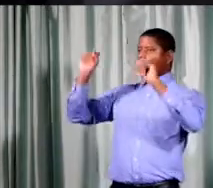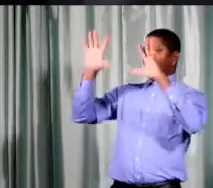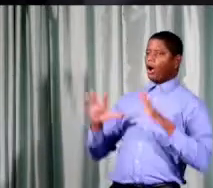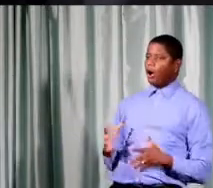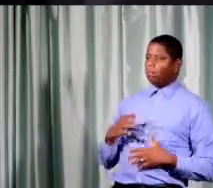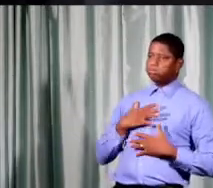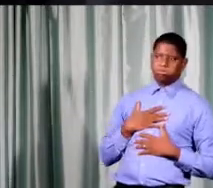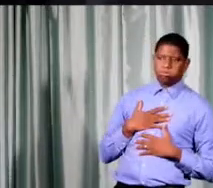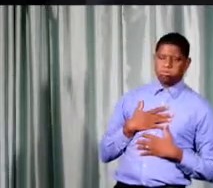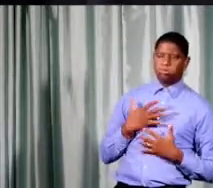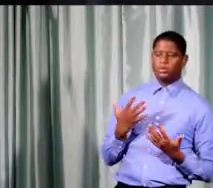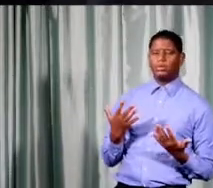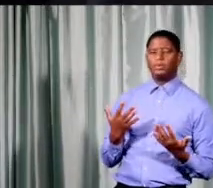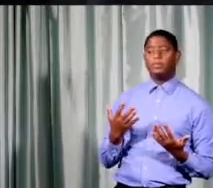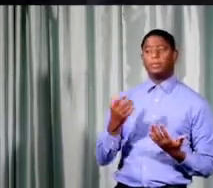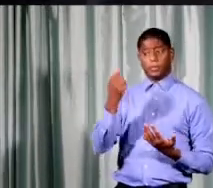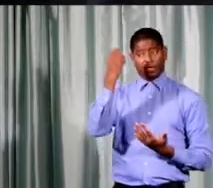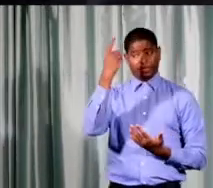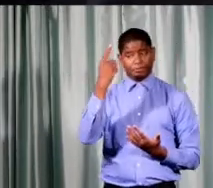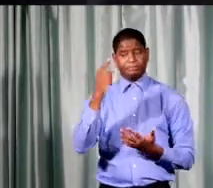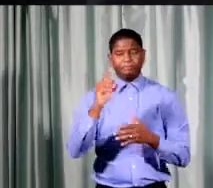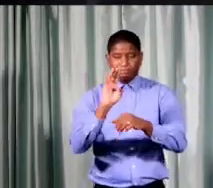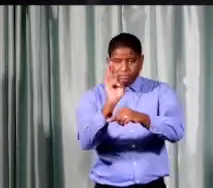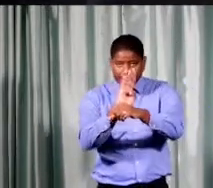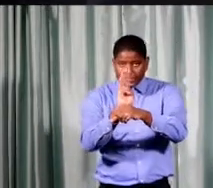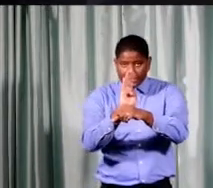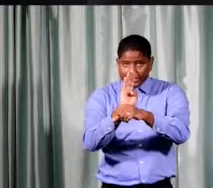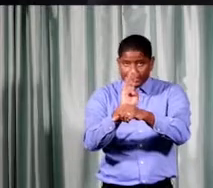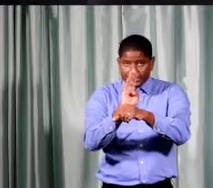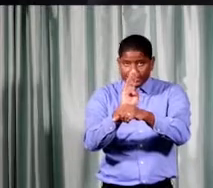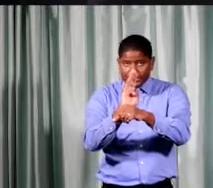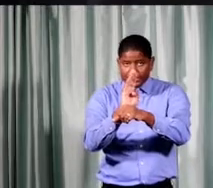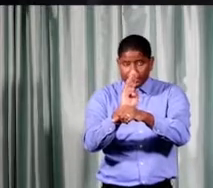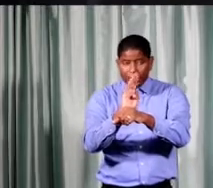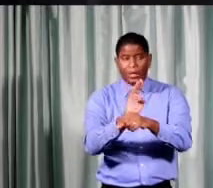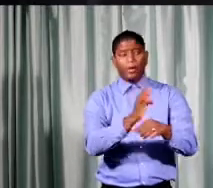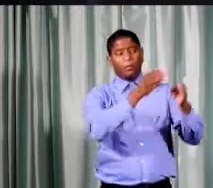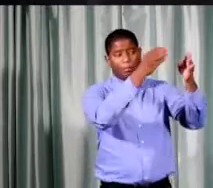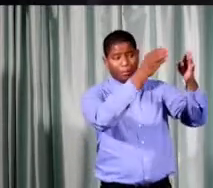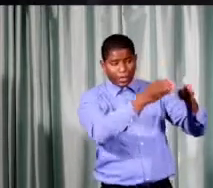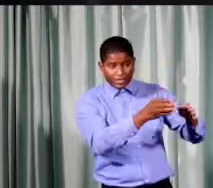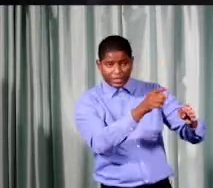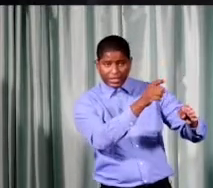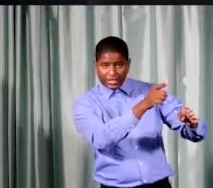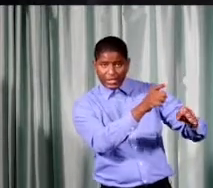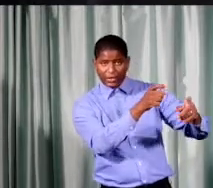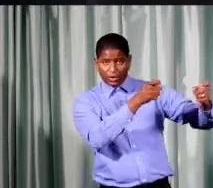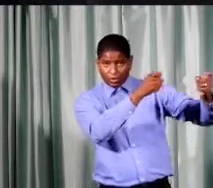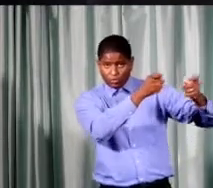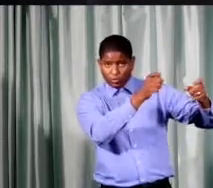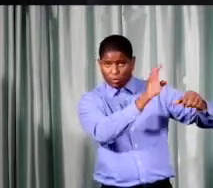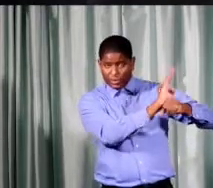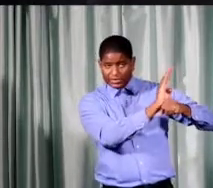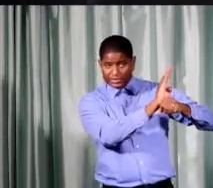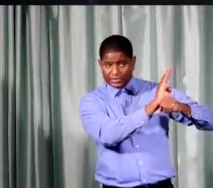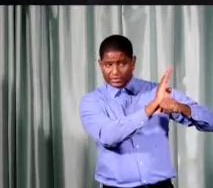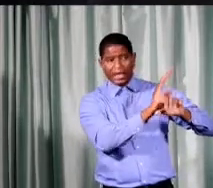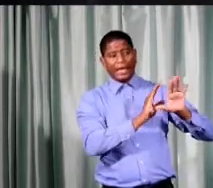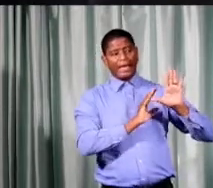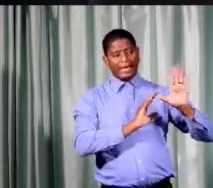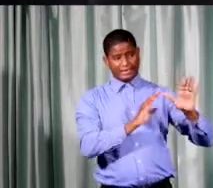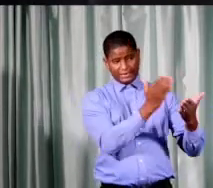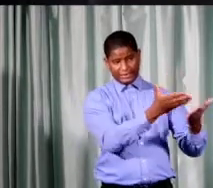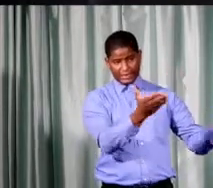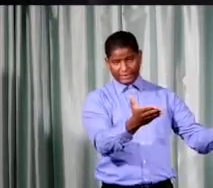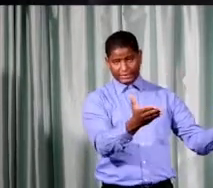business has to be separate from the owner for one simple reason. I need to know if the business is performing. If